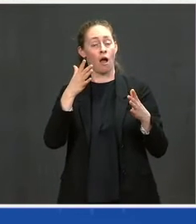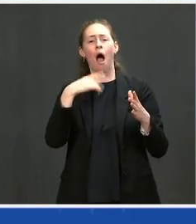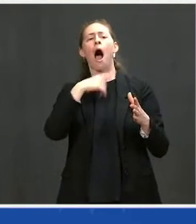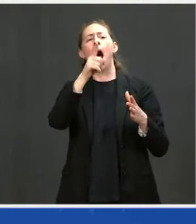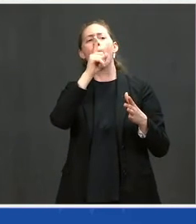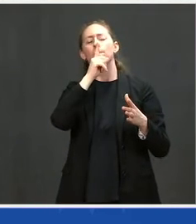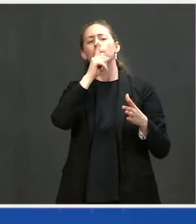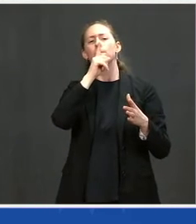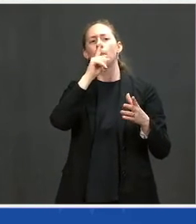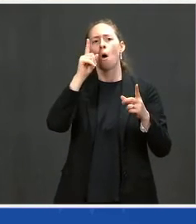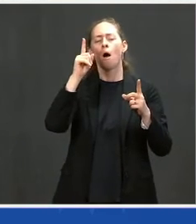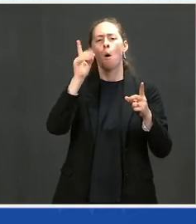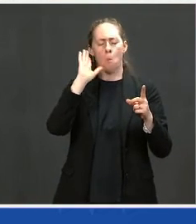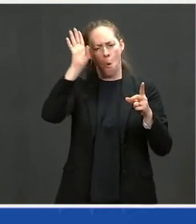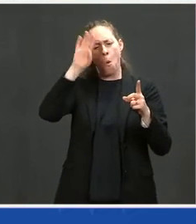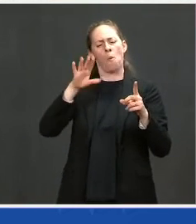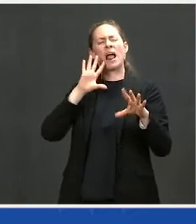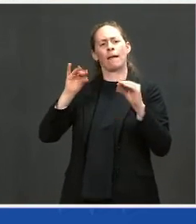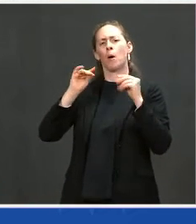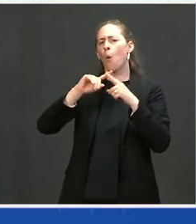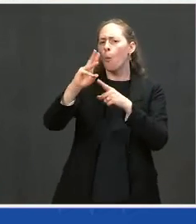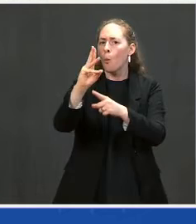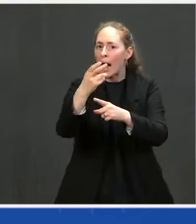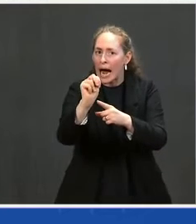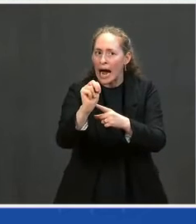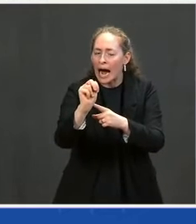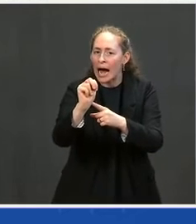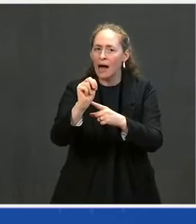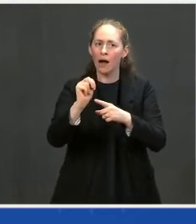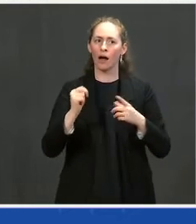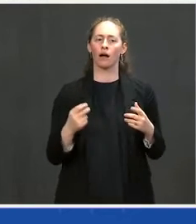though, it's possible we could have troops there next year?